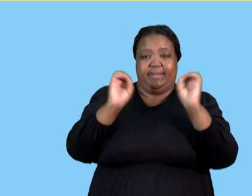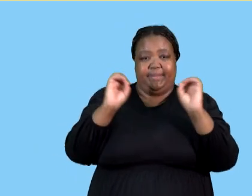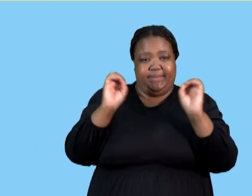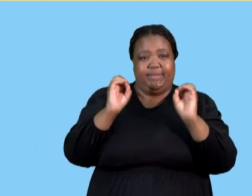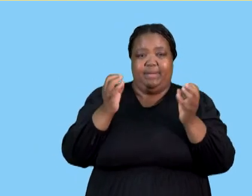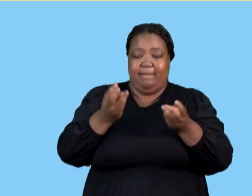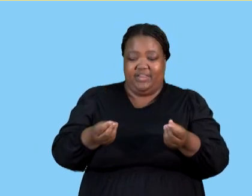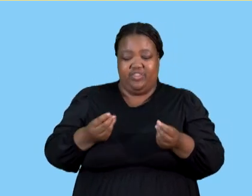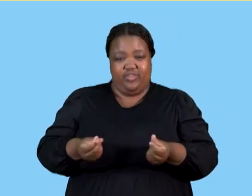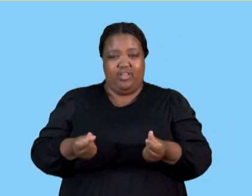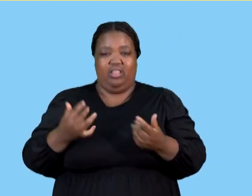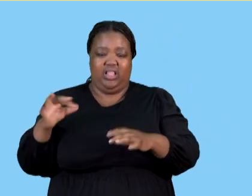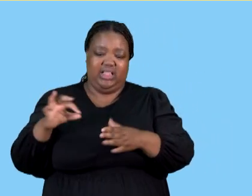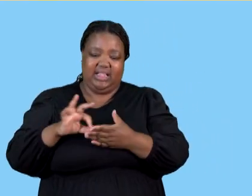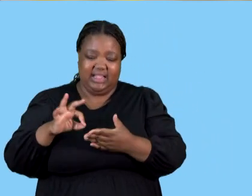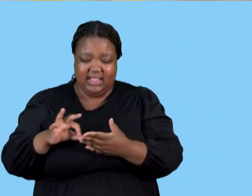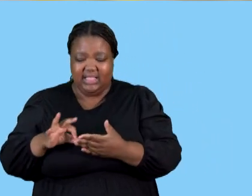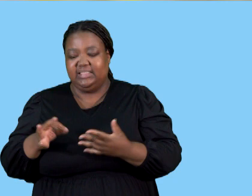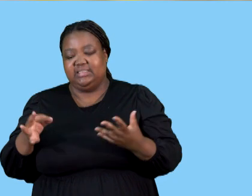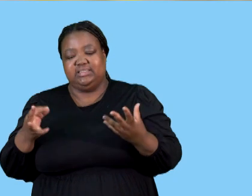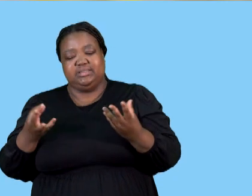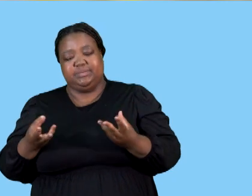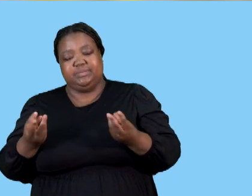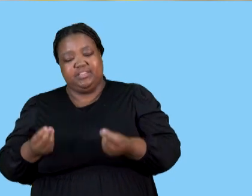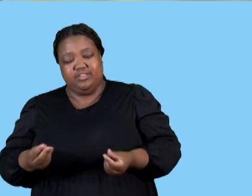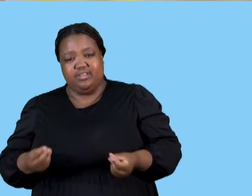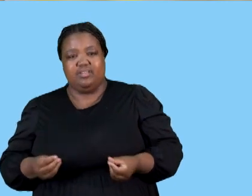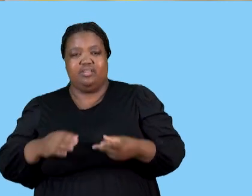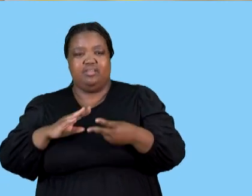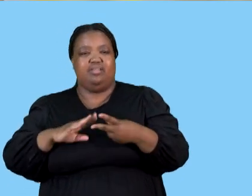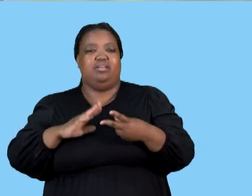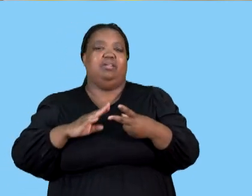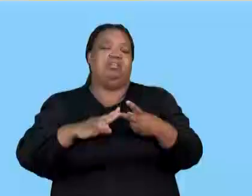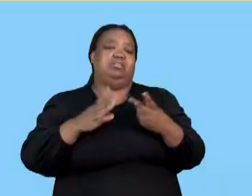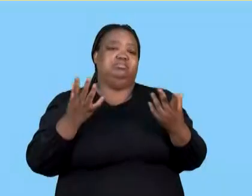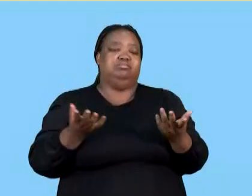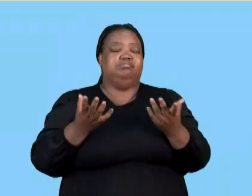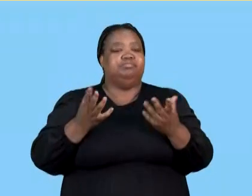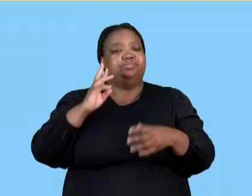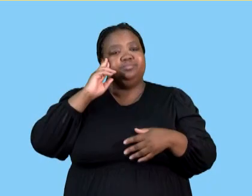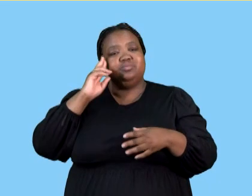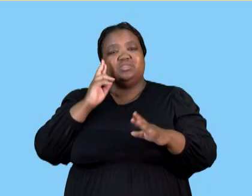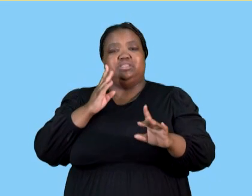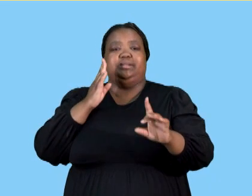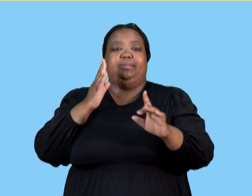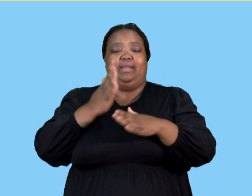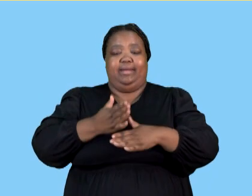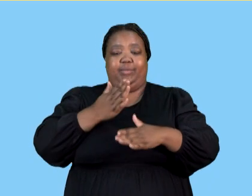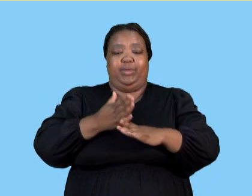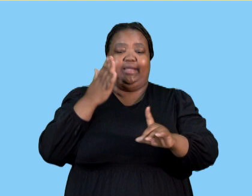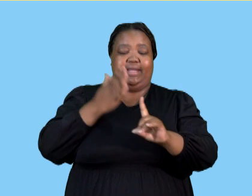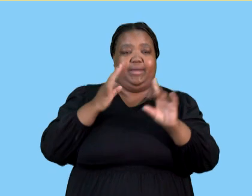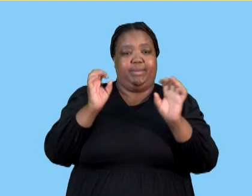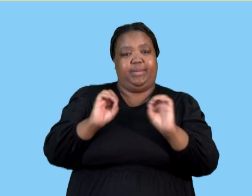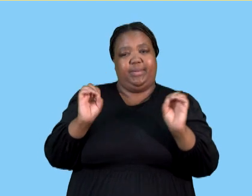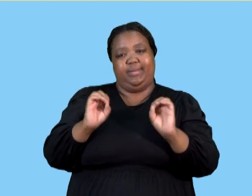this, such as your cleaning materials. Indirect labor. We also touched this one, such as the labor of